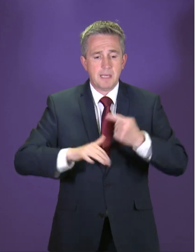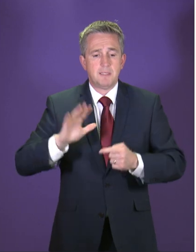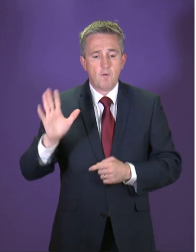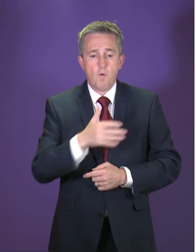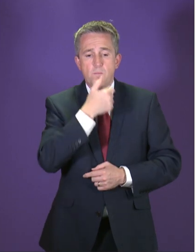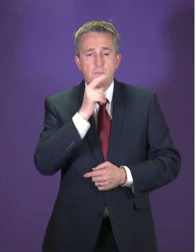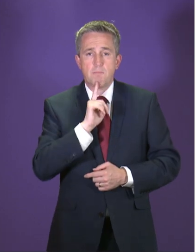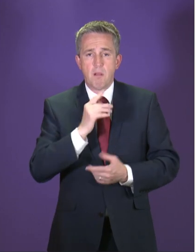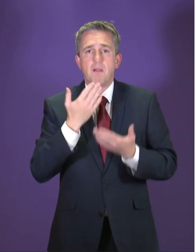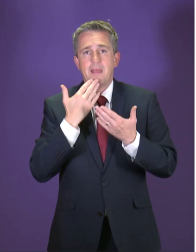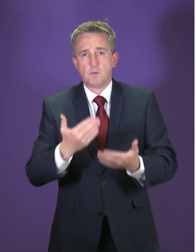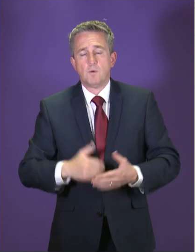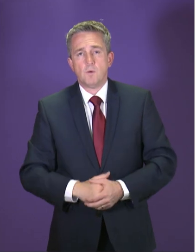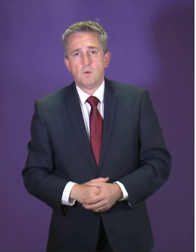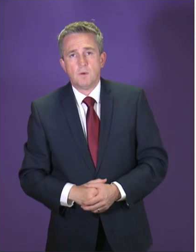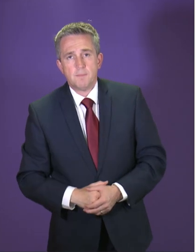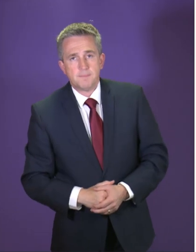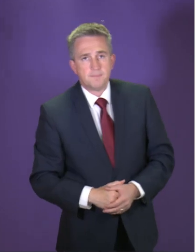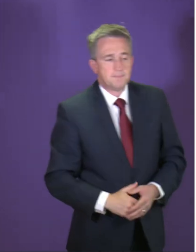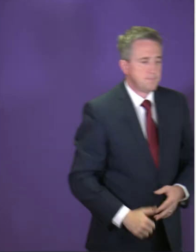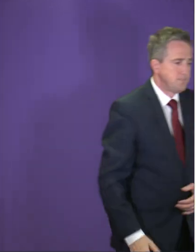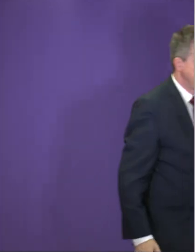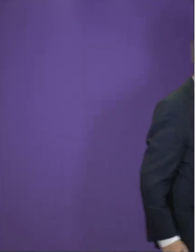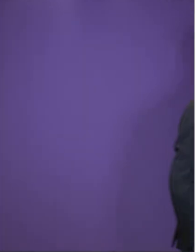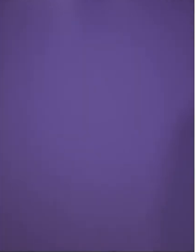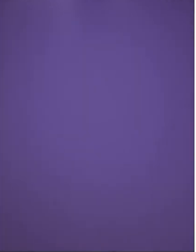everyone. Thank you.